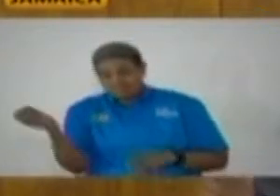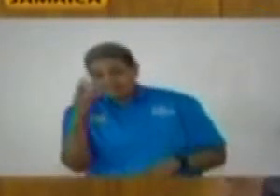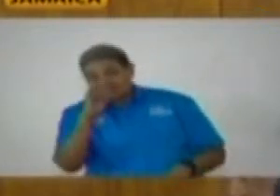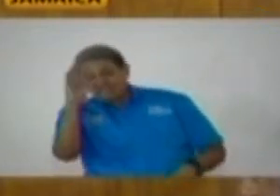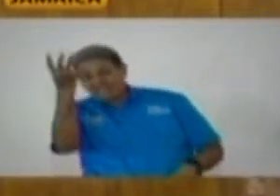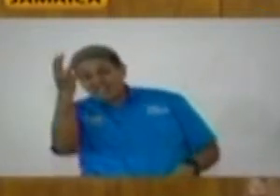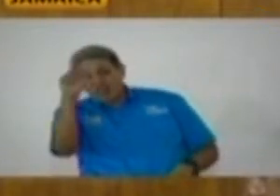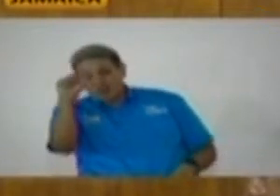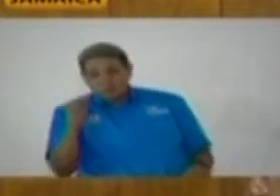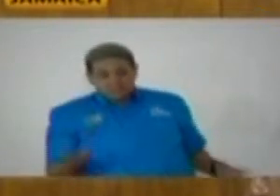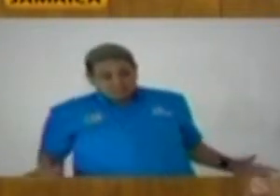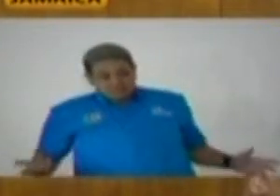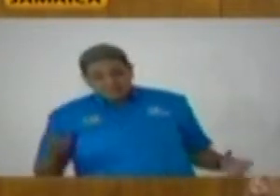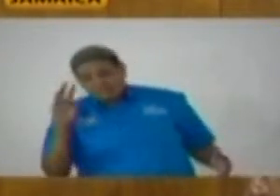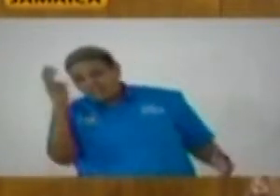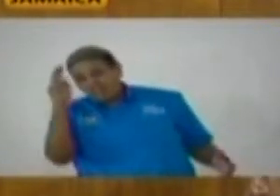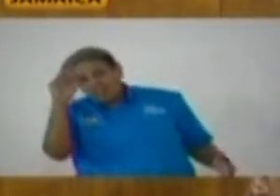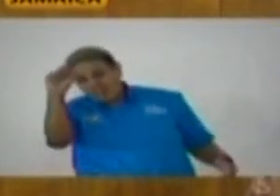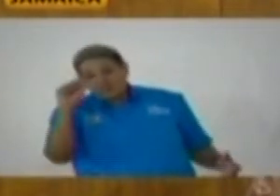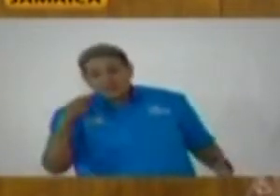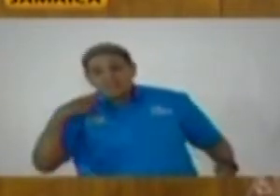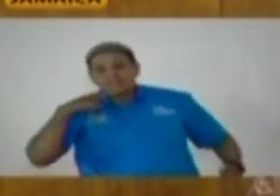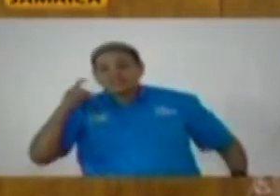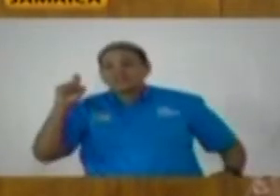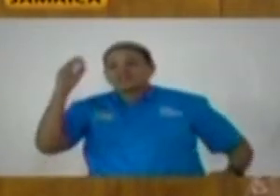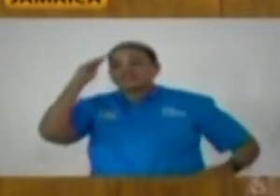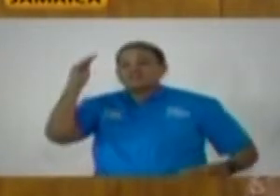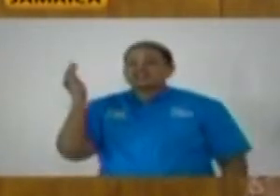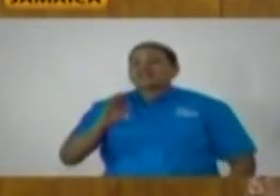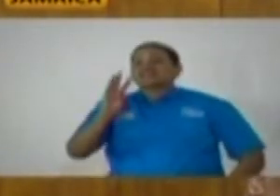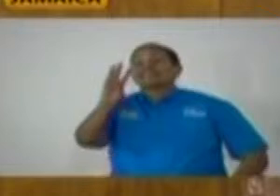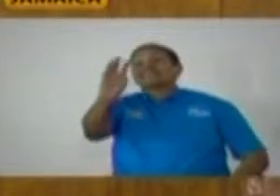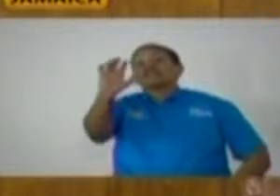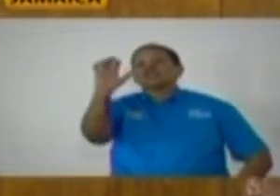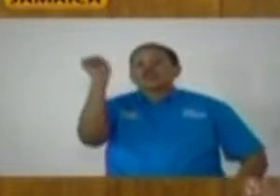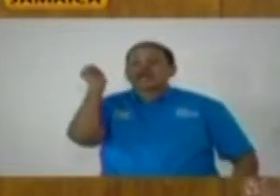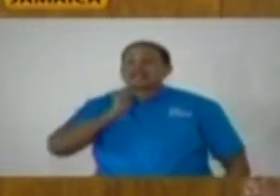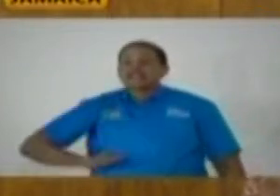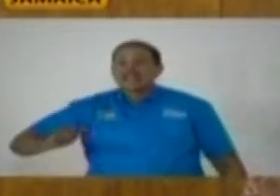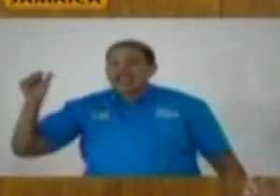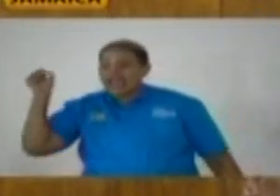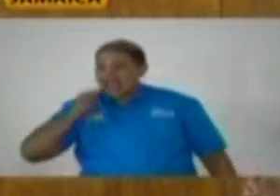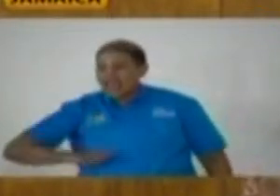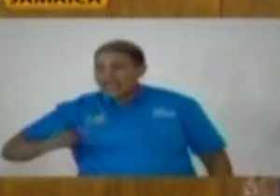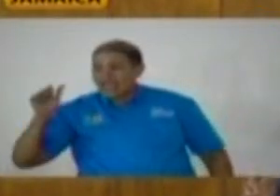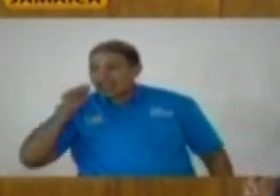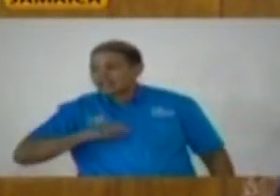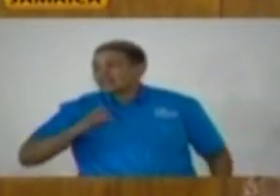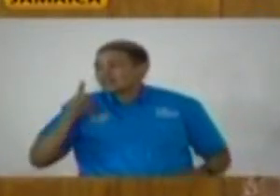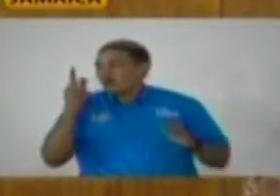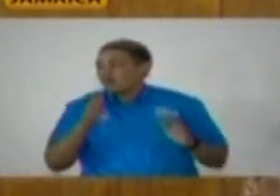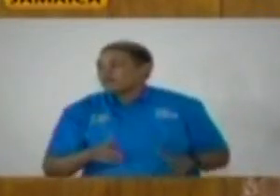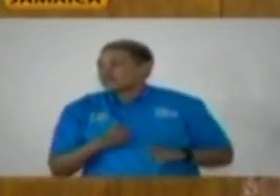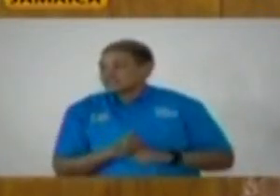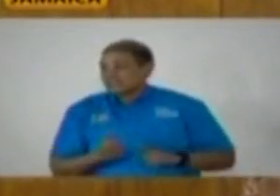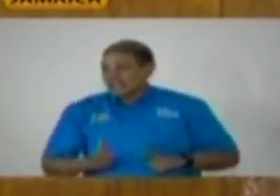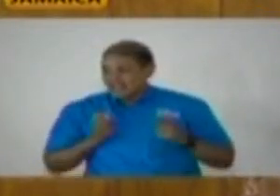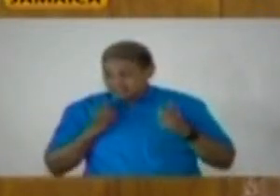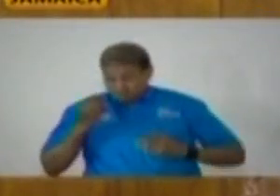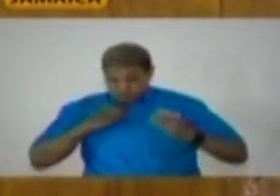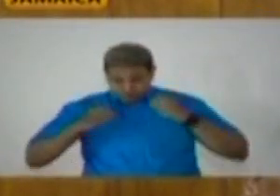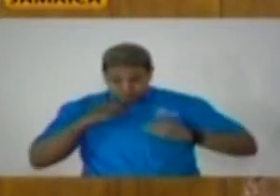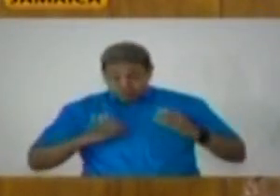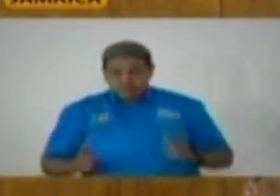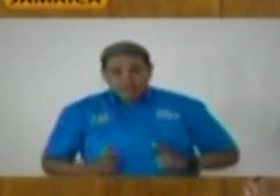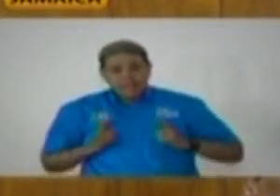said before, you need about $600 a day per person to have a low-cost